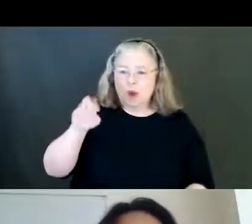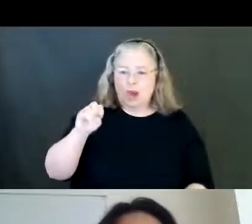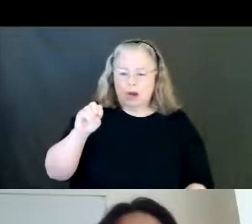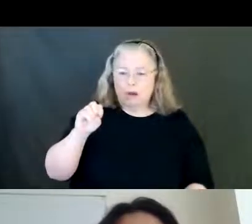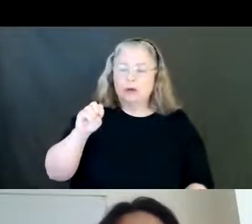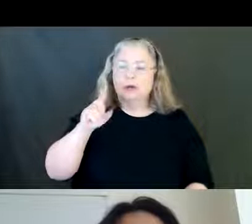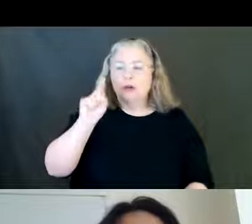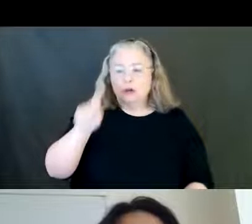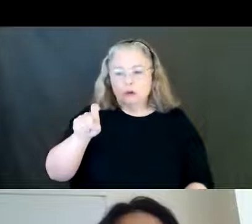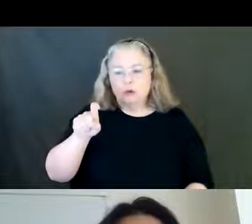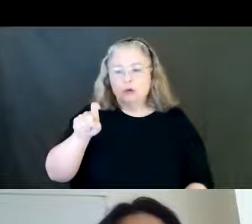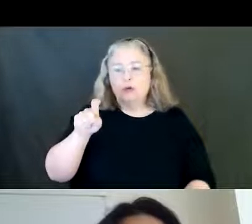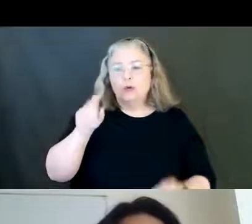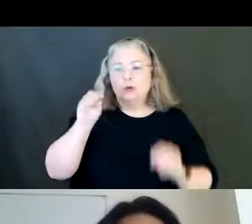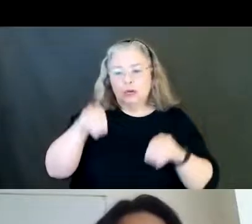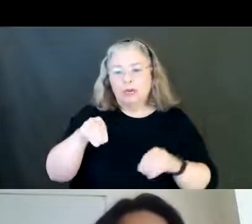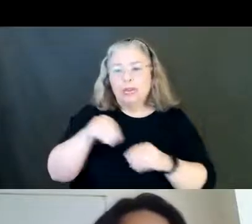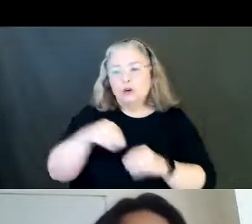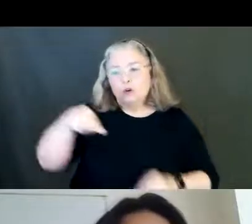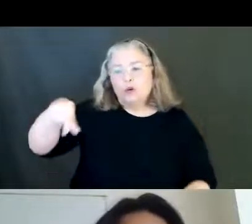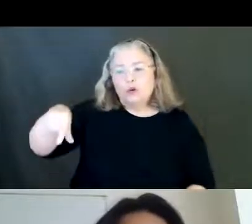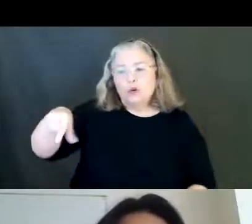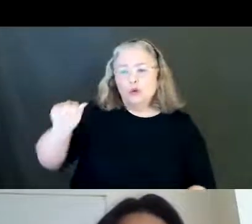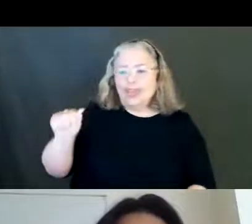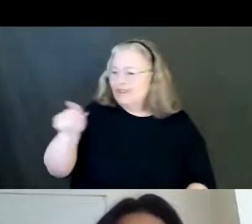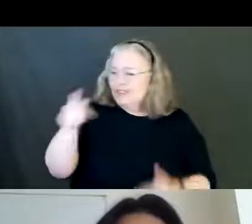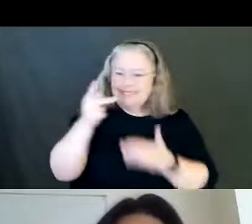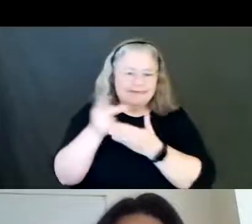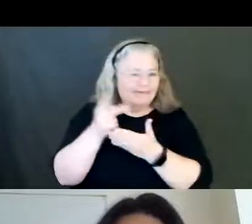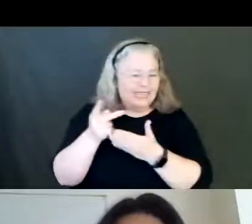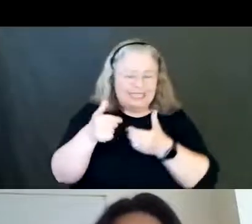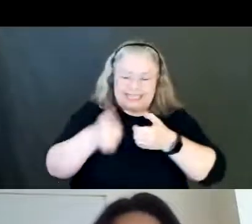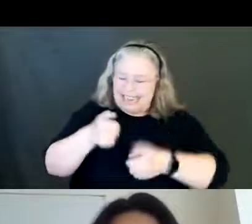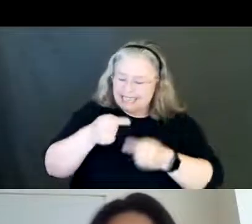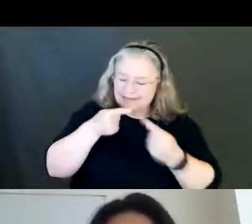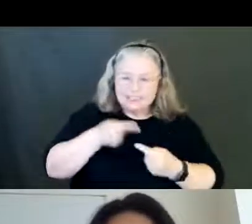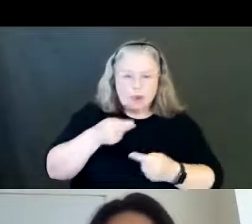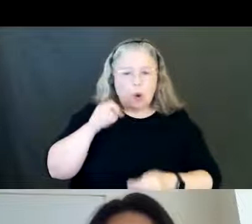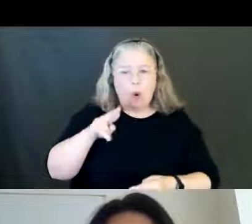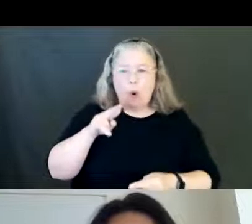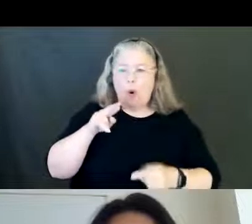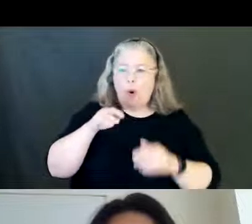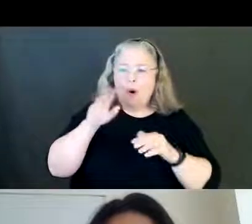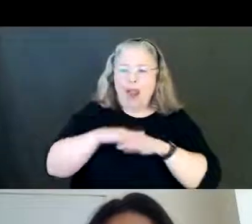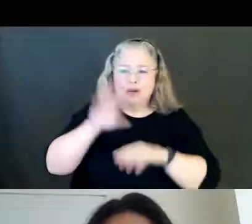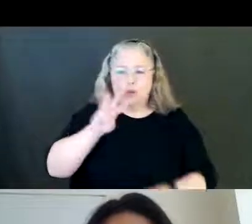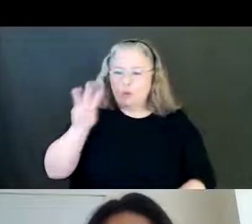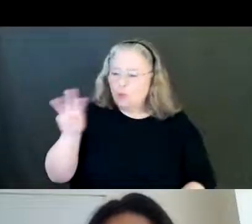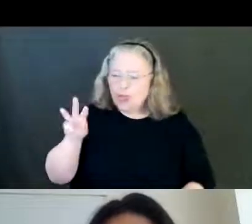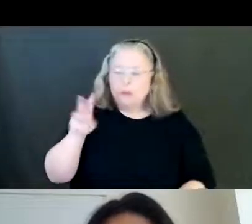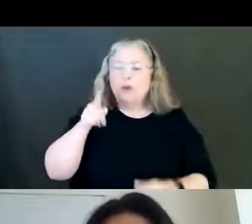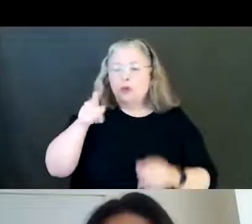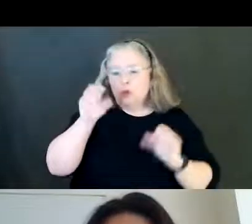to post them in the Q&A, just in case you're not able to access that. But I'm going to put that link into the chat right